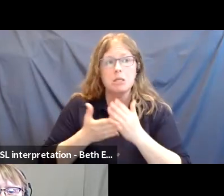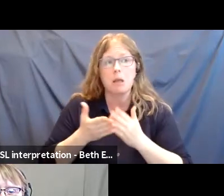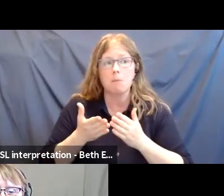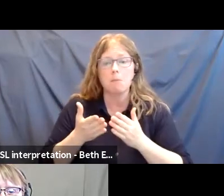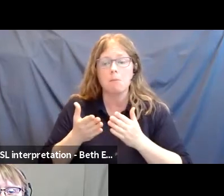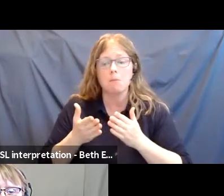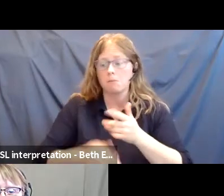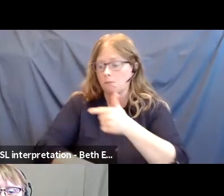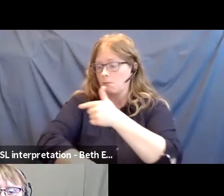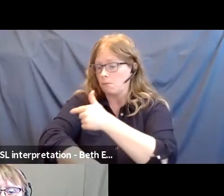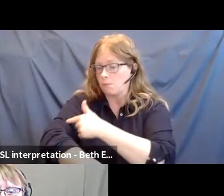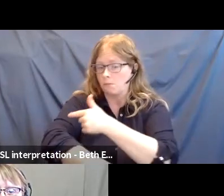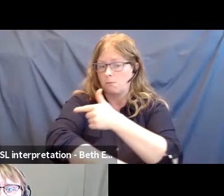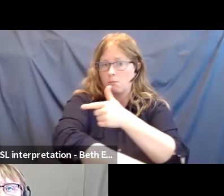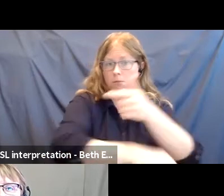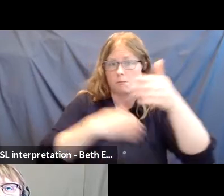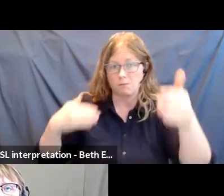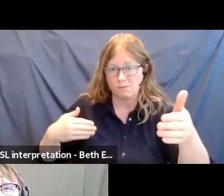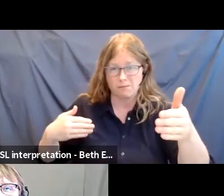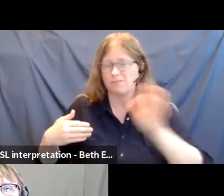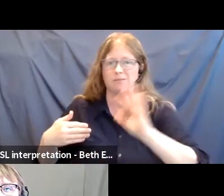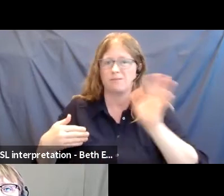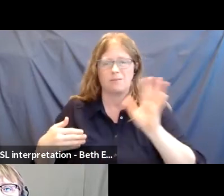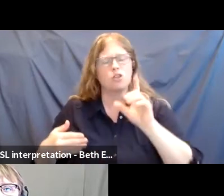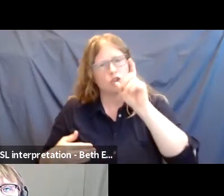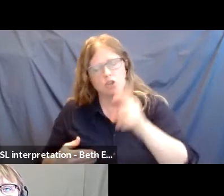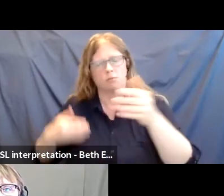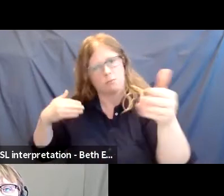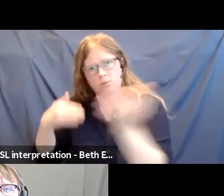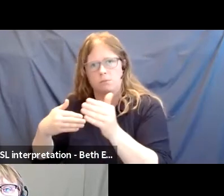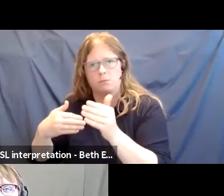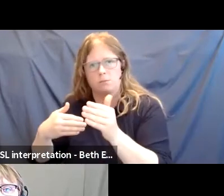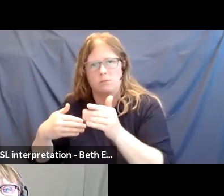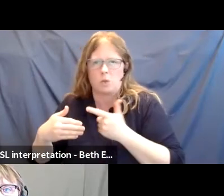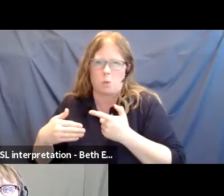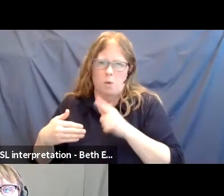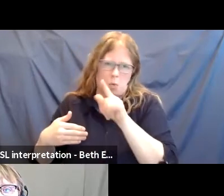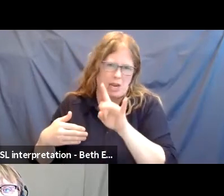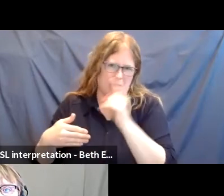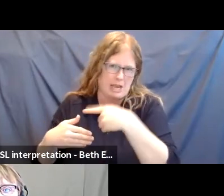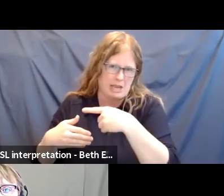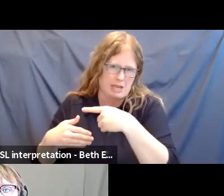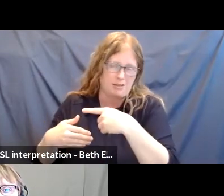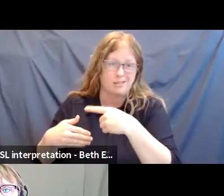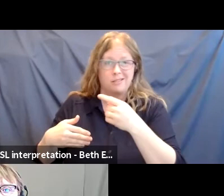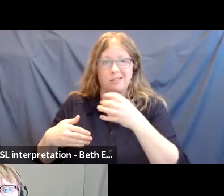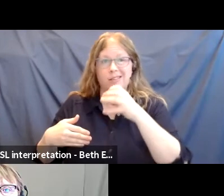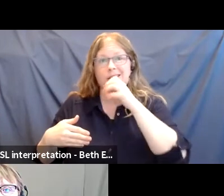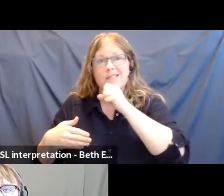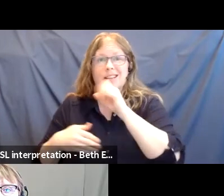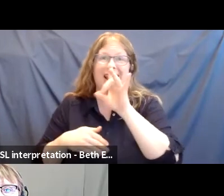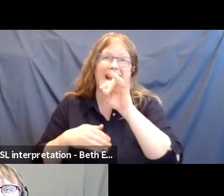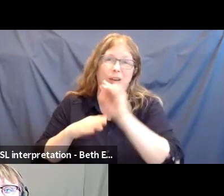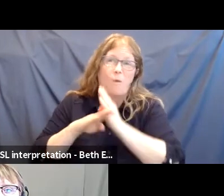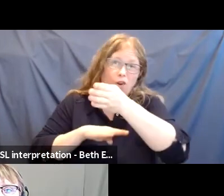Those are people who are immunocompromised with organ transplants, with various types of cancer. I personally think at the extremes of age, like 80 plus is